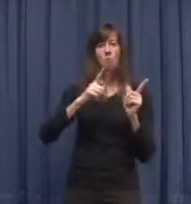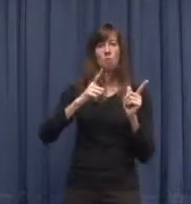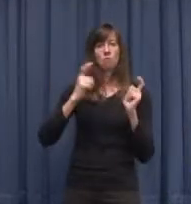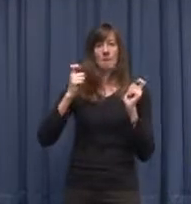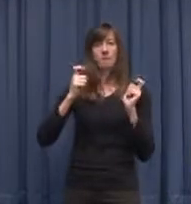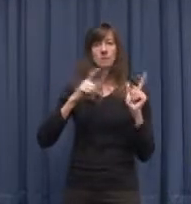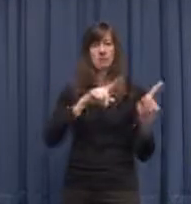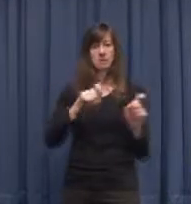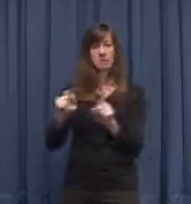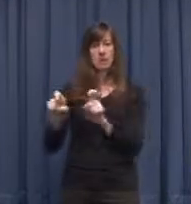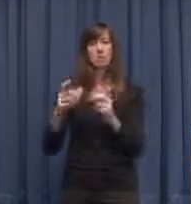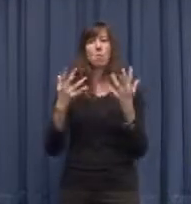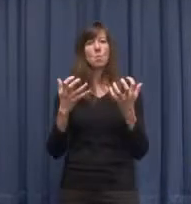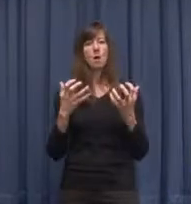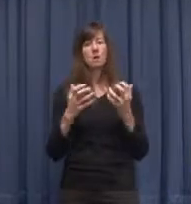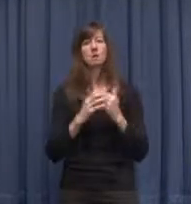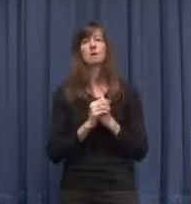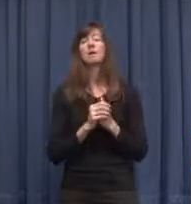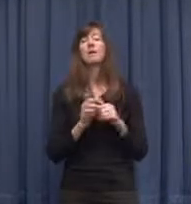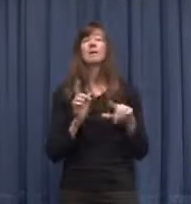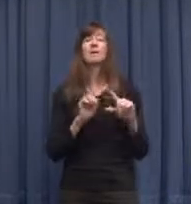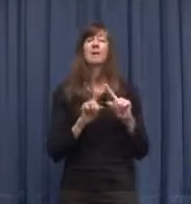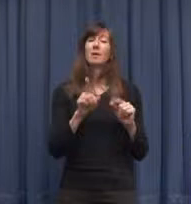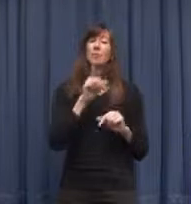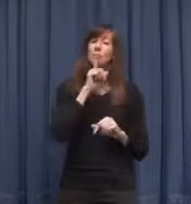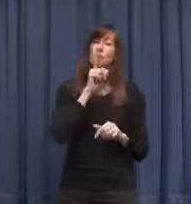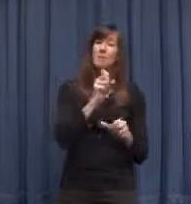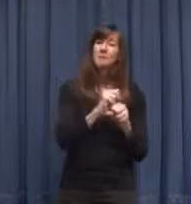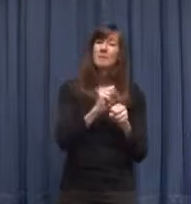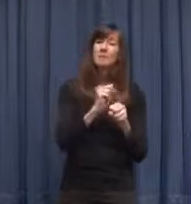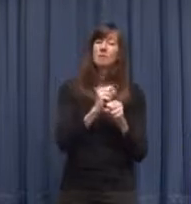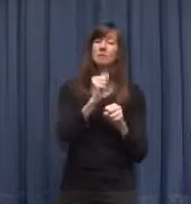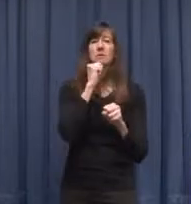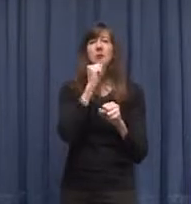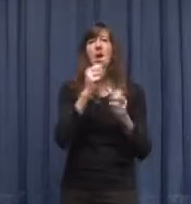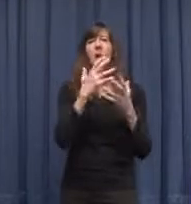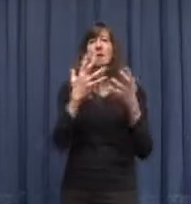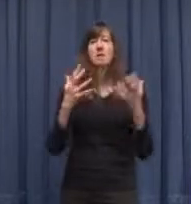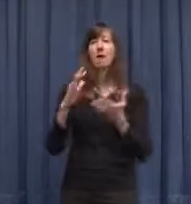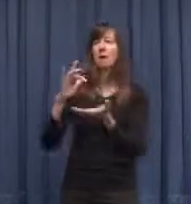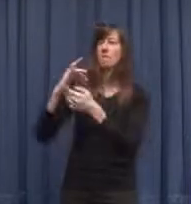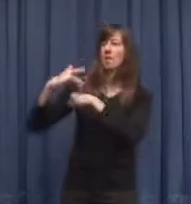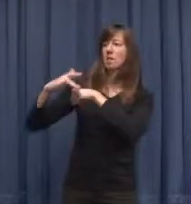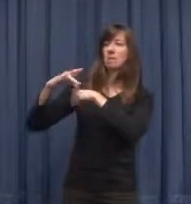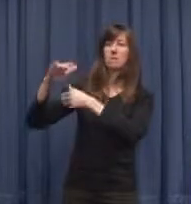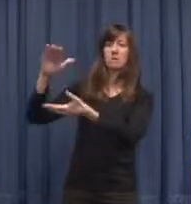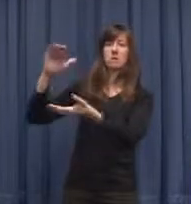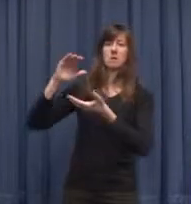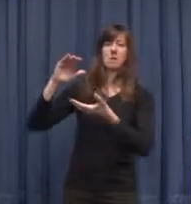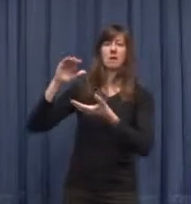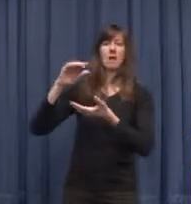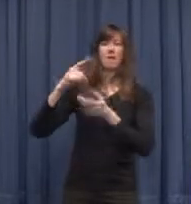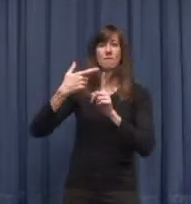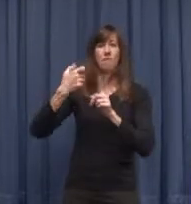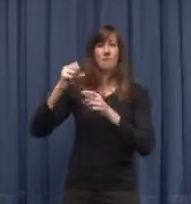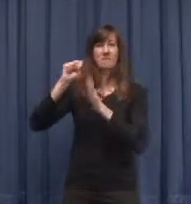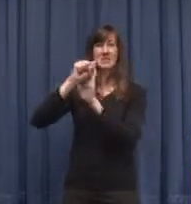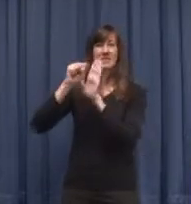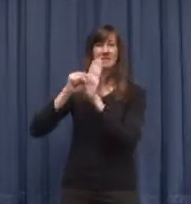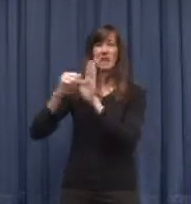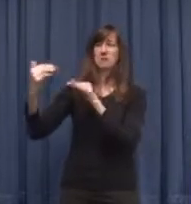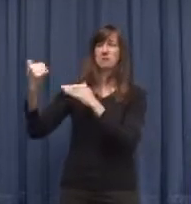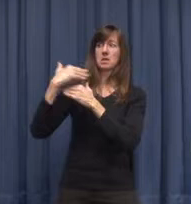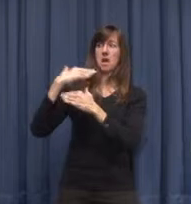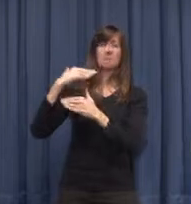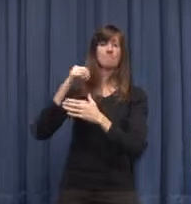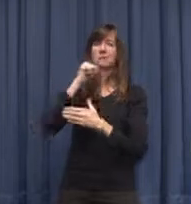that there's just not a lot of these available in the commercial markets, and definitely not a lot coming from the state. So we've been fighting to get as many as